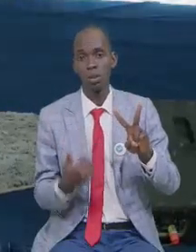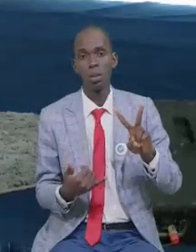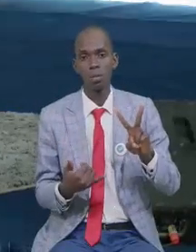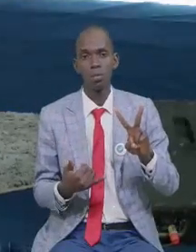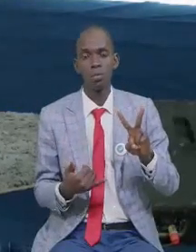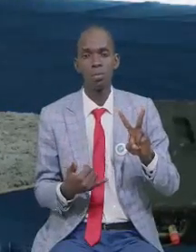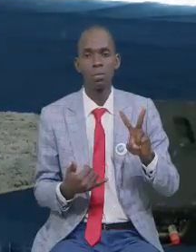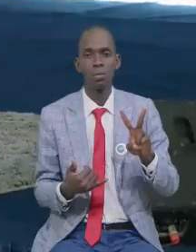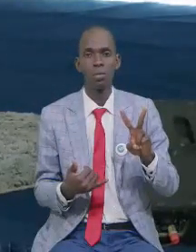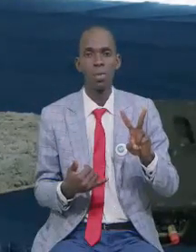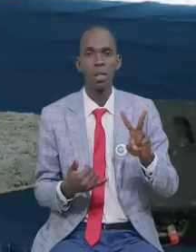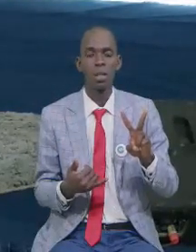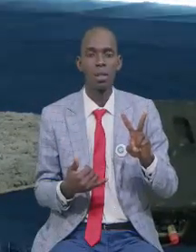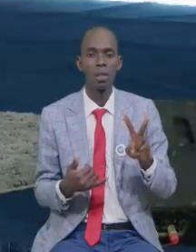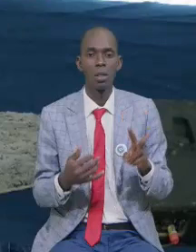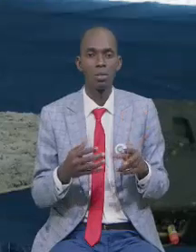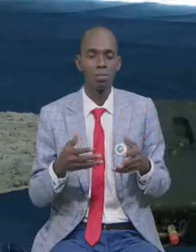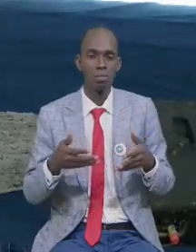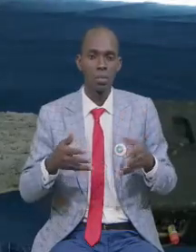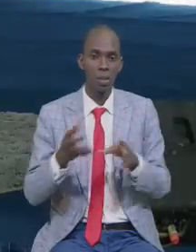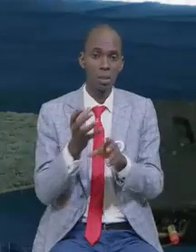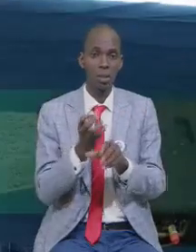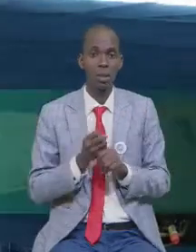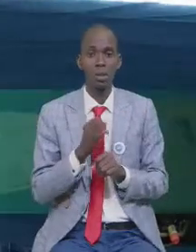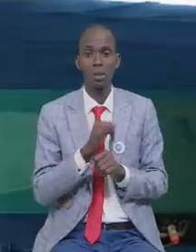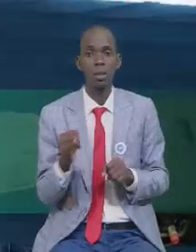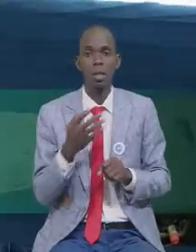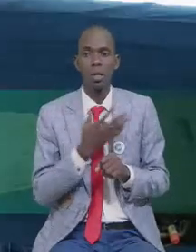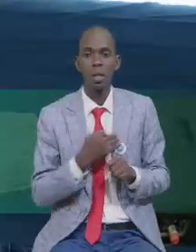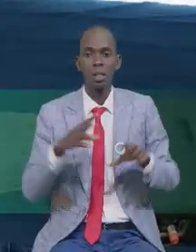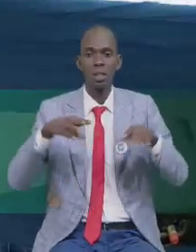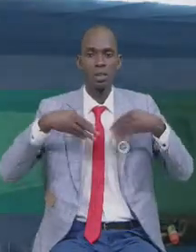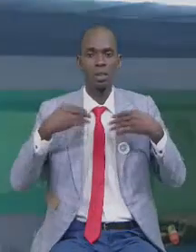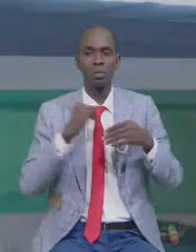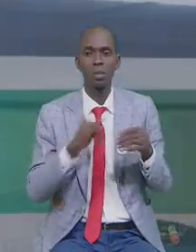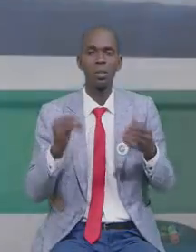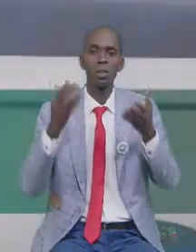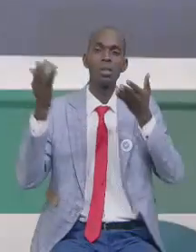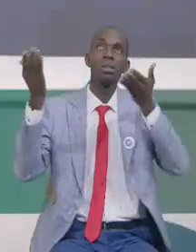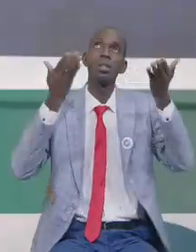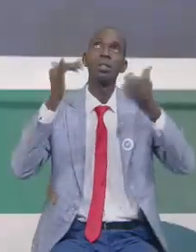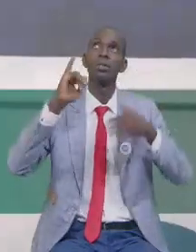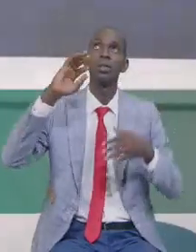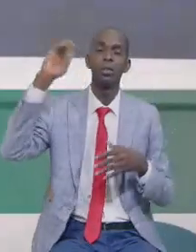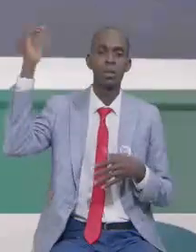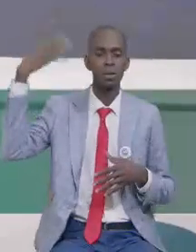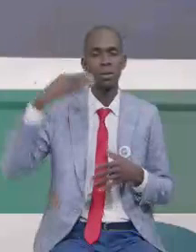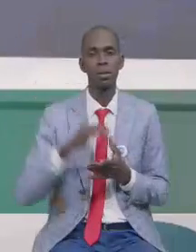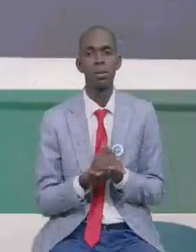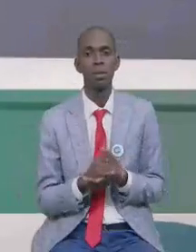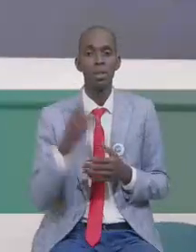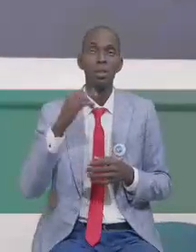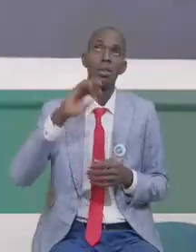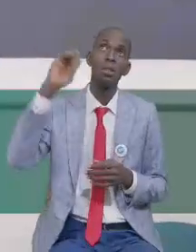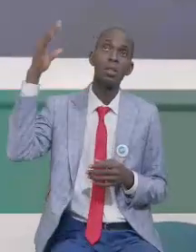is accessing and ascending serving grace. The grace